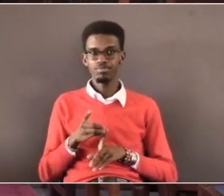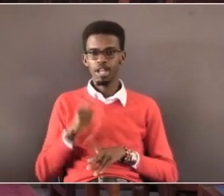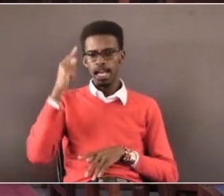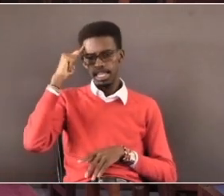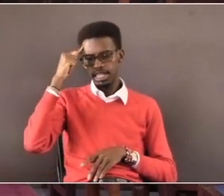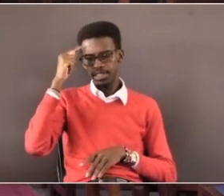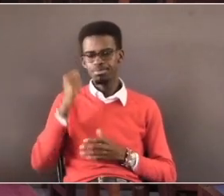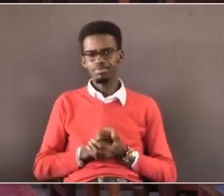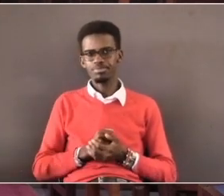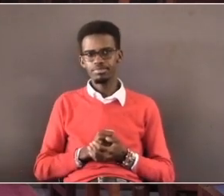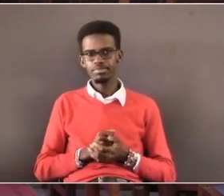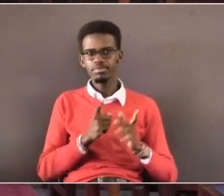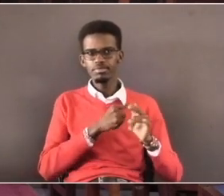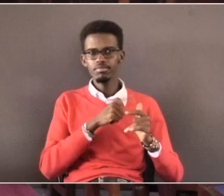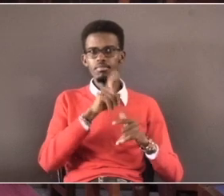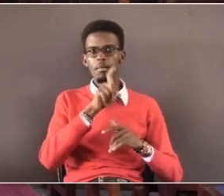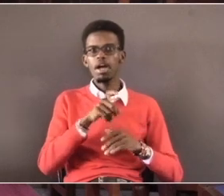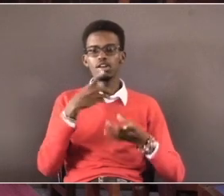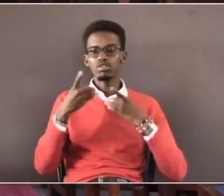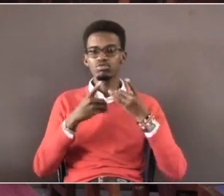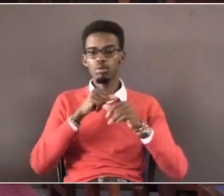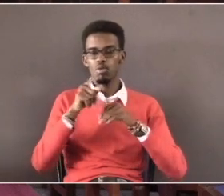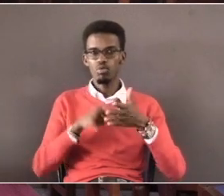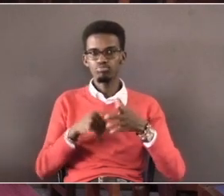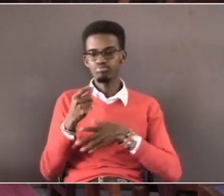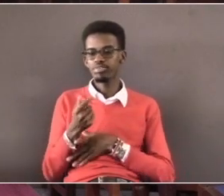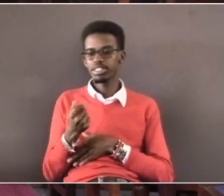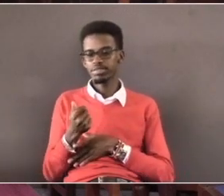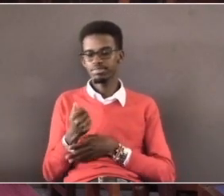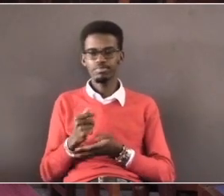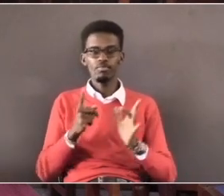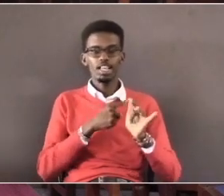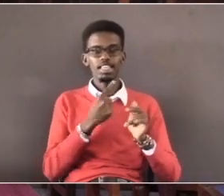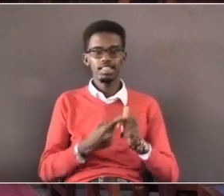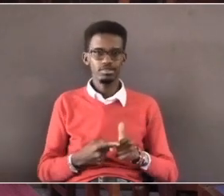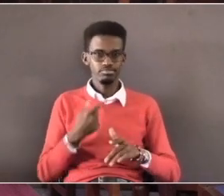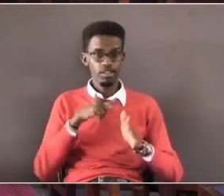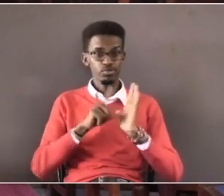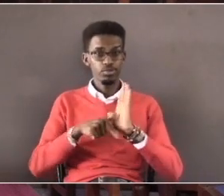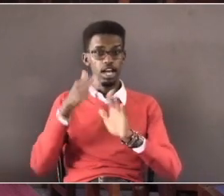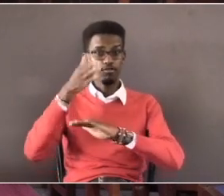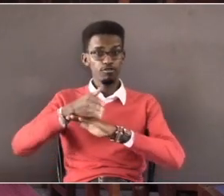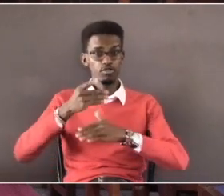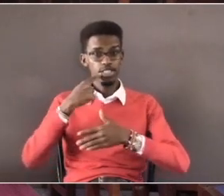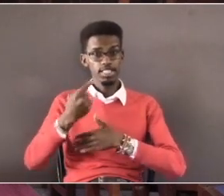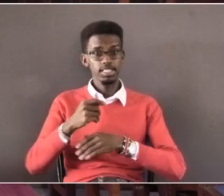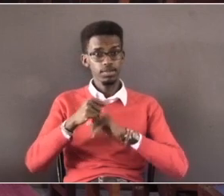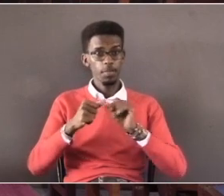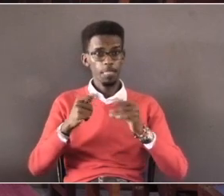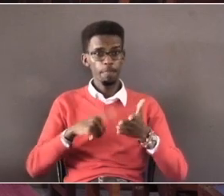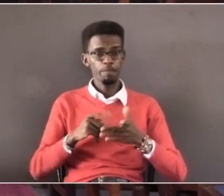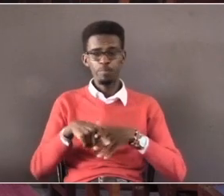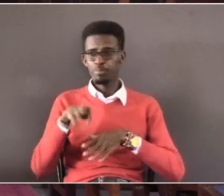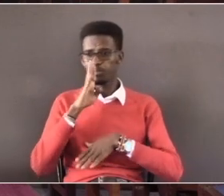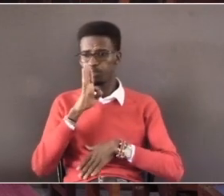out. Inevitably, you have to talk about money. Then there's this thing about lending